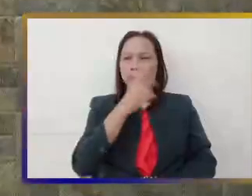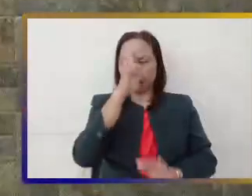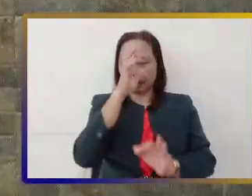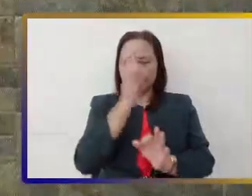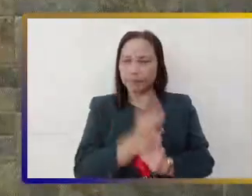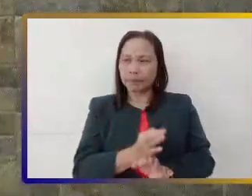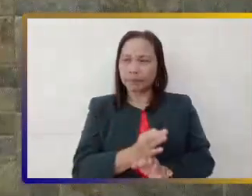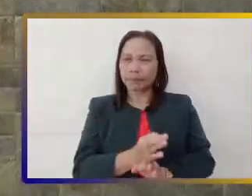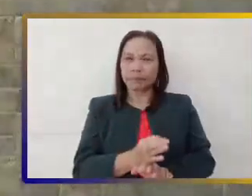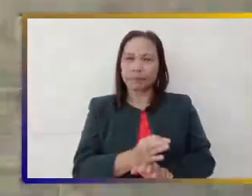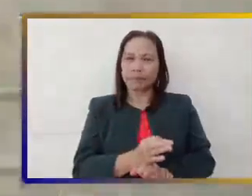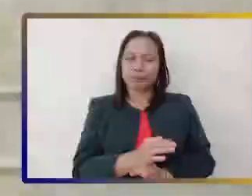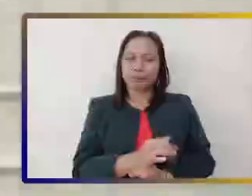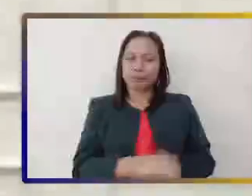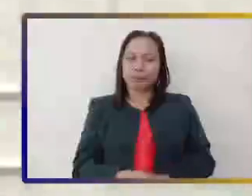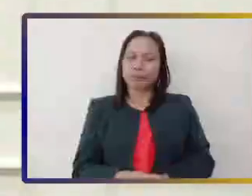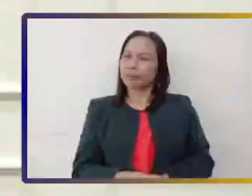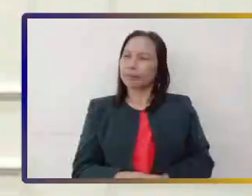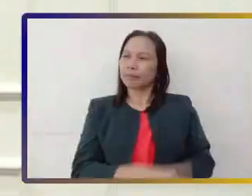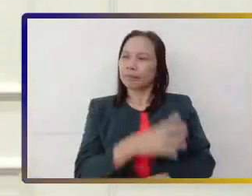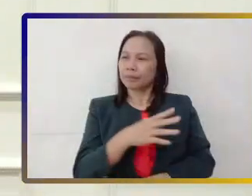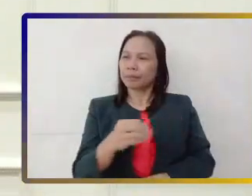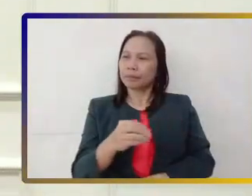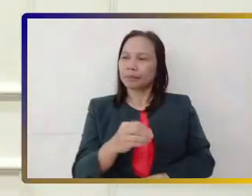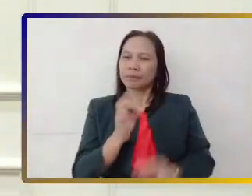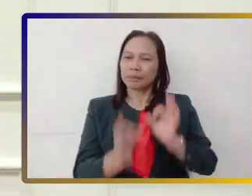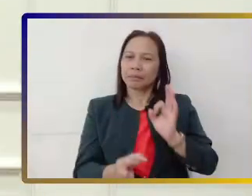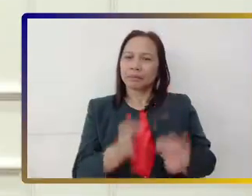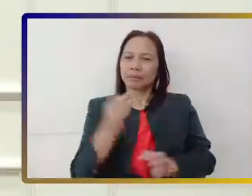paang m and